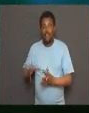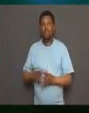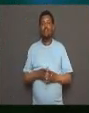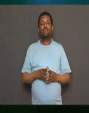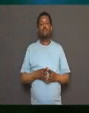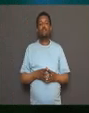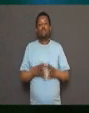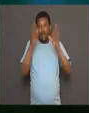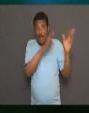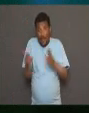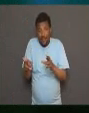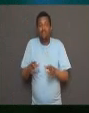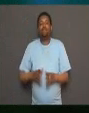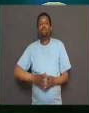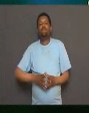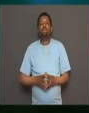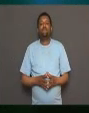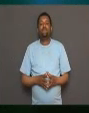Students, let's get ready.